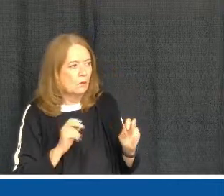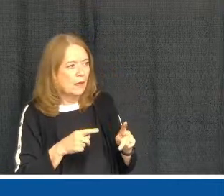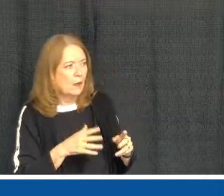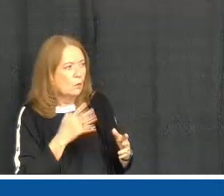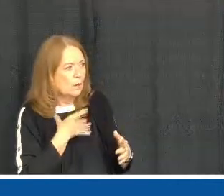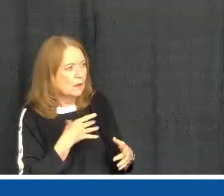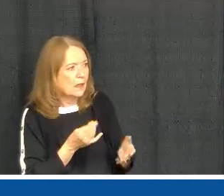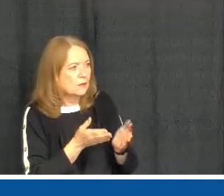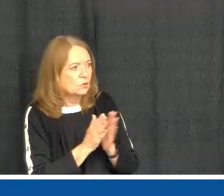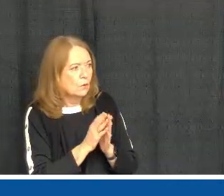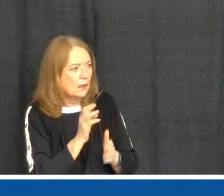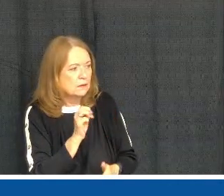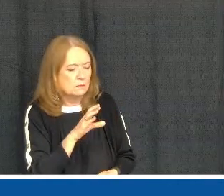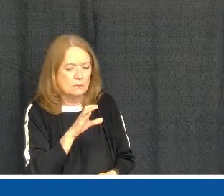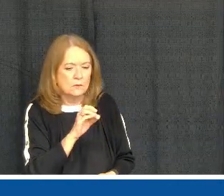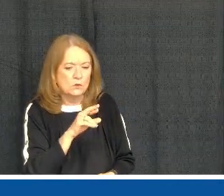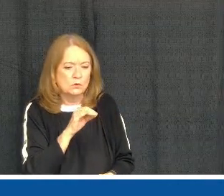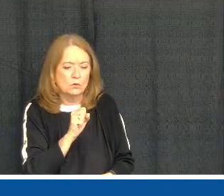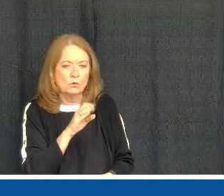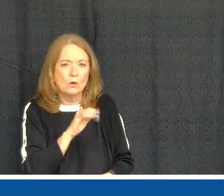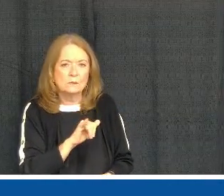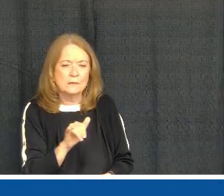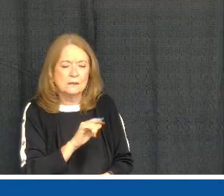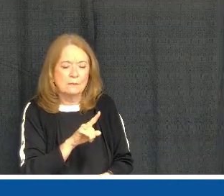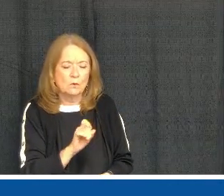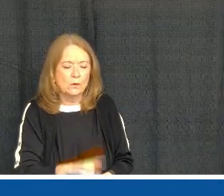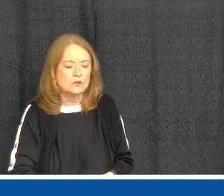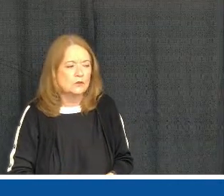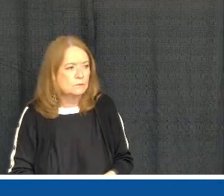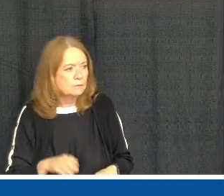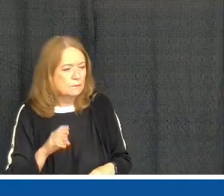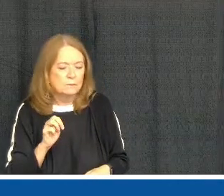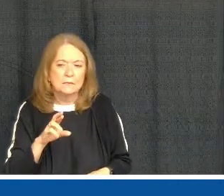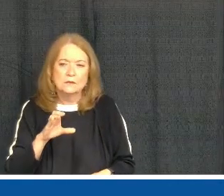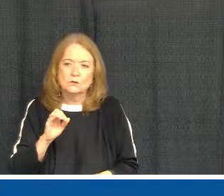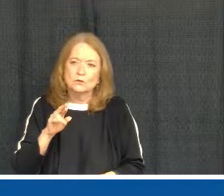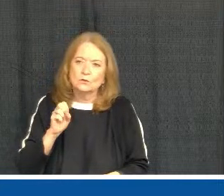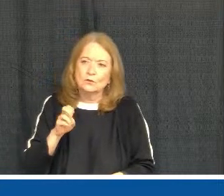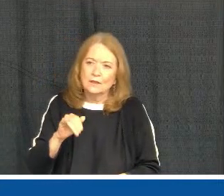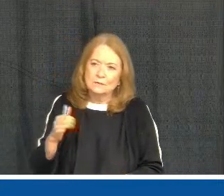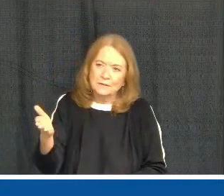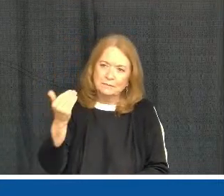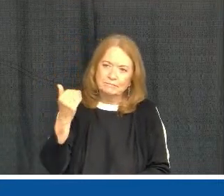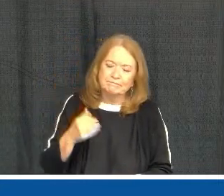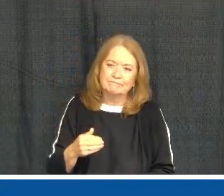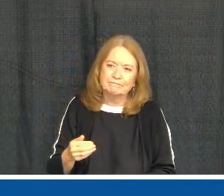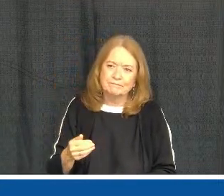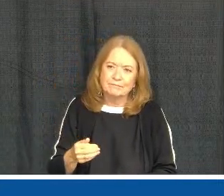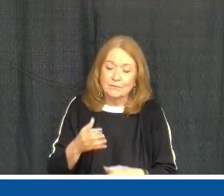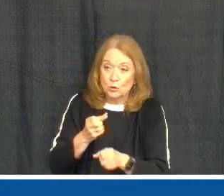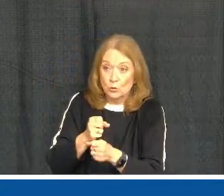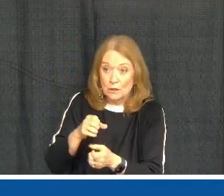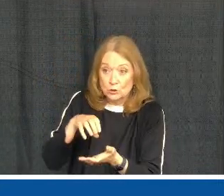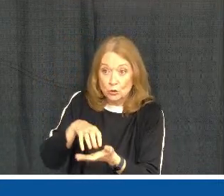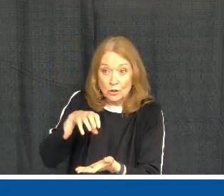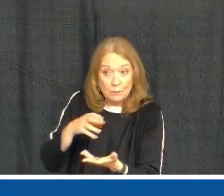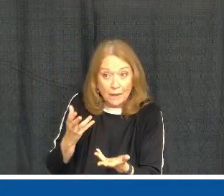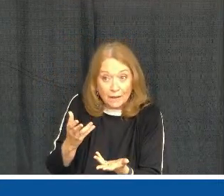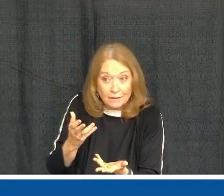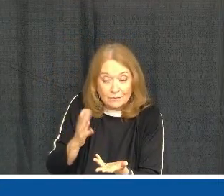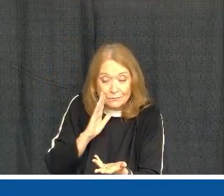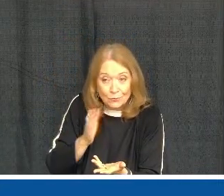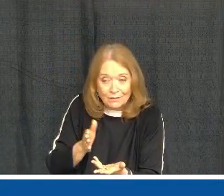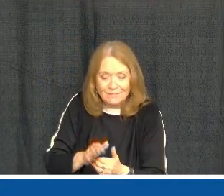ask Mr. Crosby the same question, if that's okay. Mr. Crosby, you'll get your cupcake one way or the other. That's